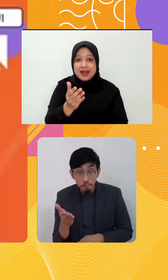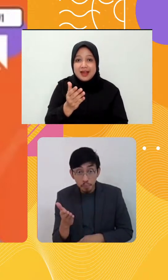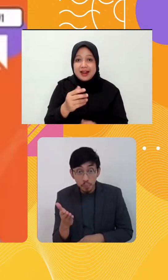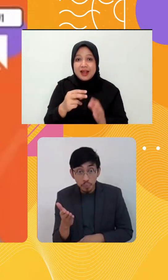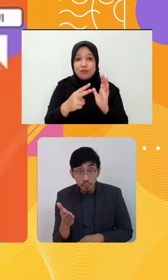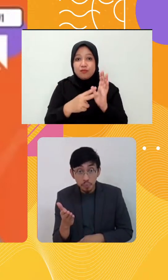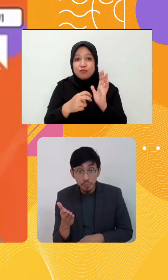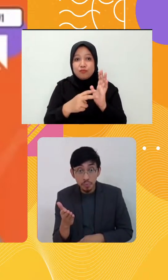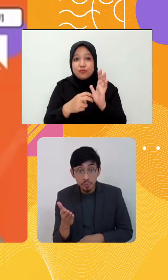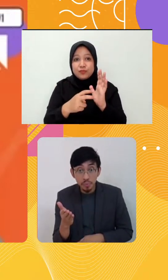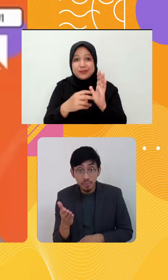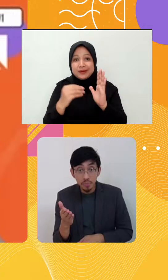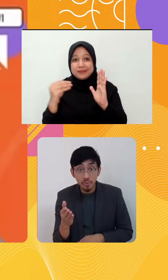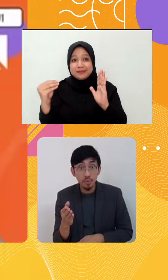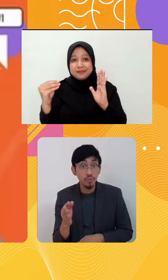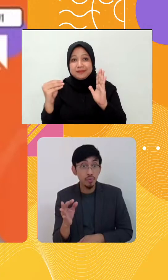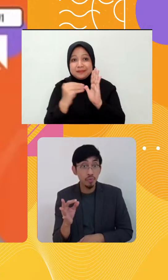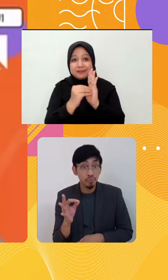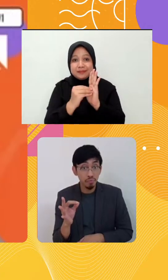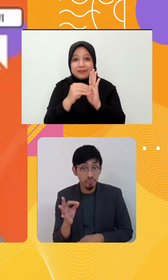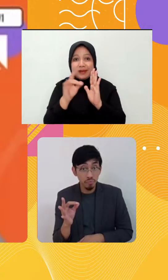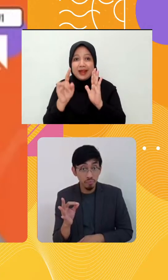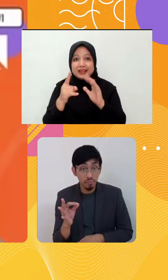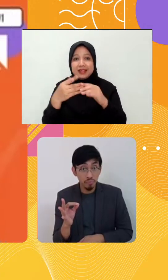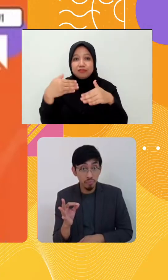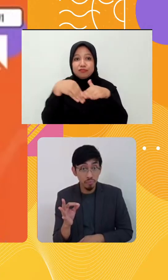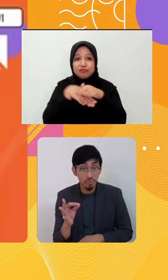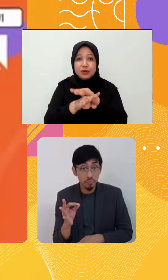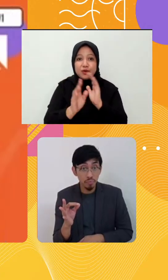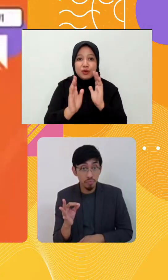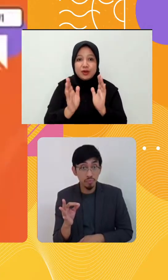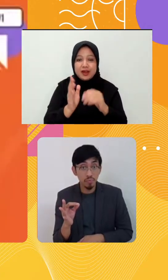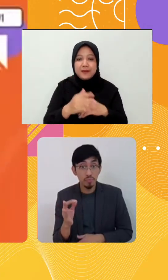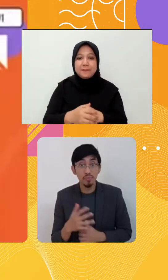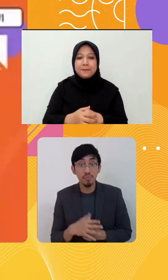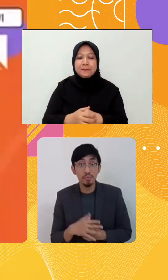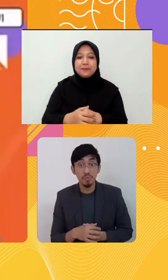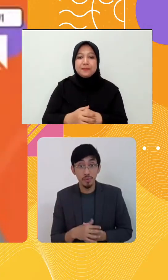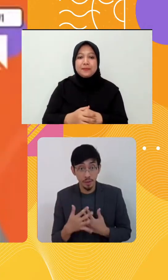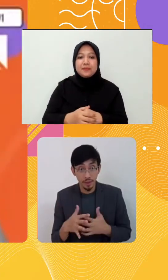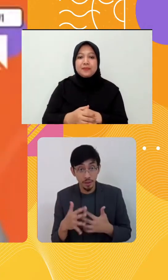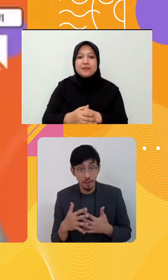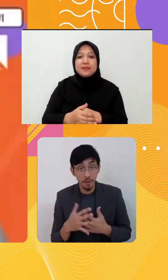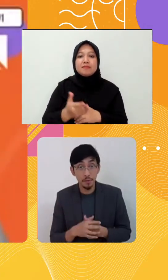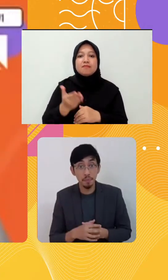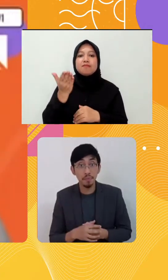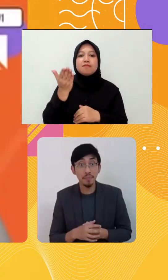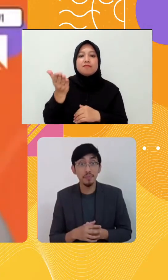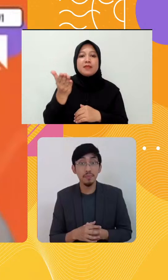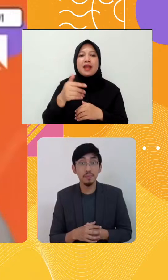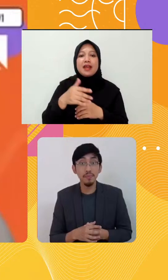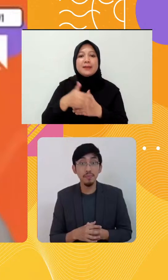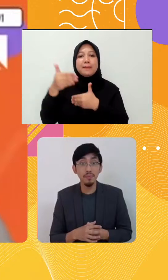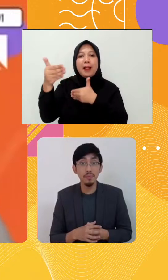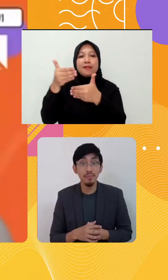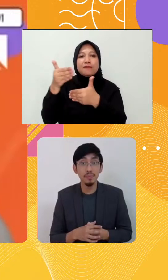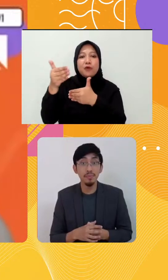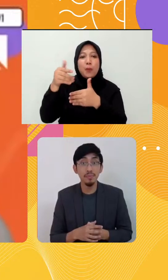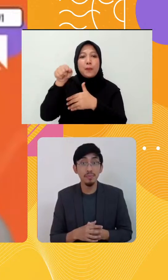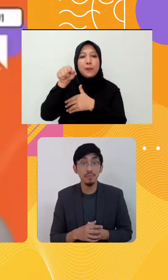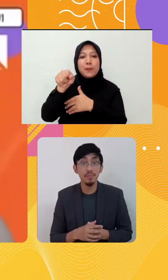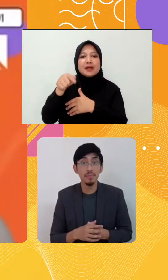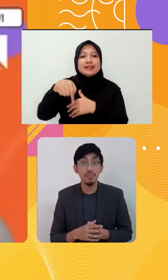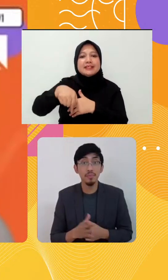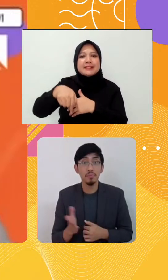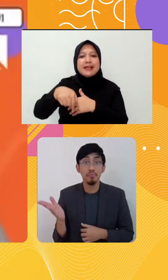Mentimeter. Okay, what are the activities of your platform are focusing on today? Are you working on the